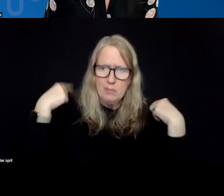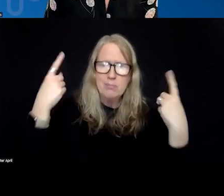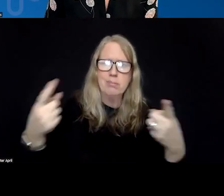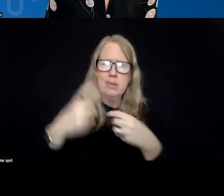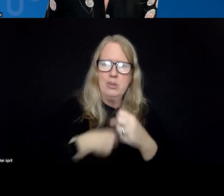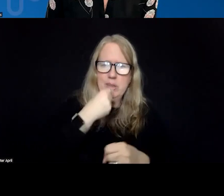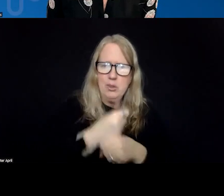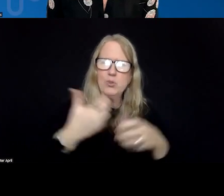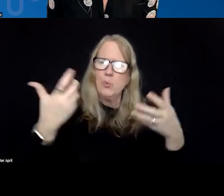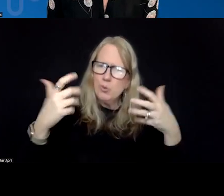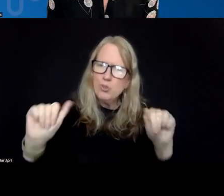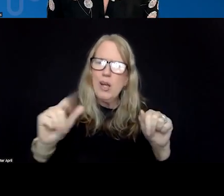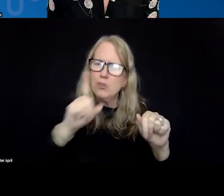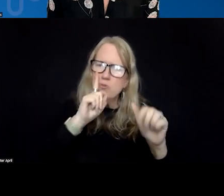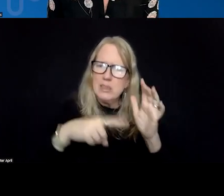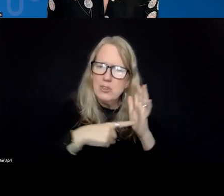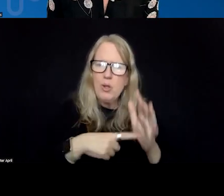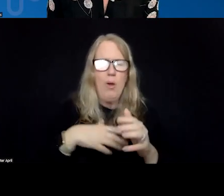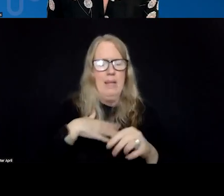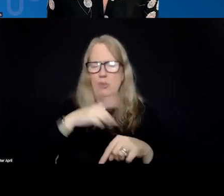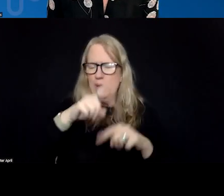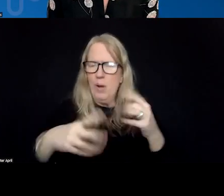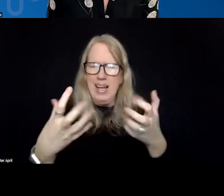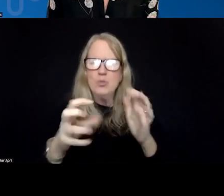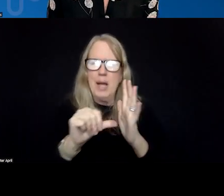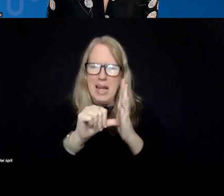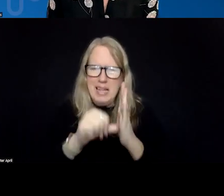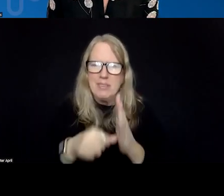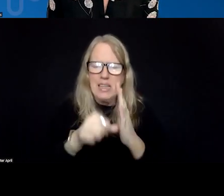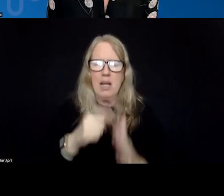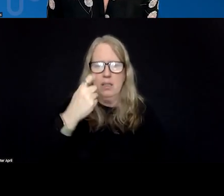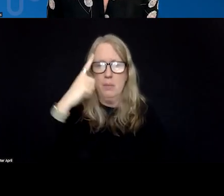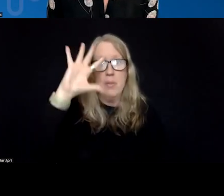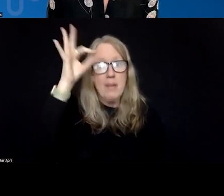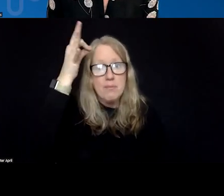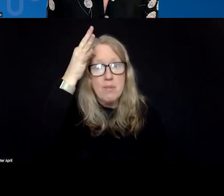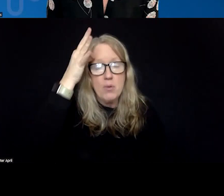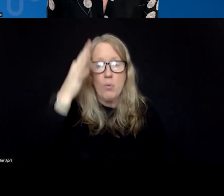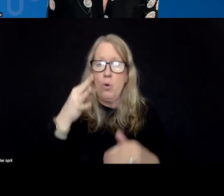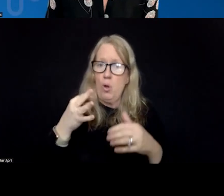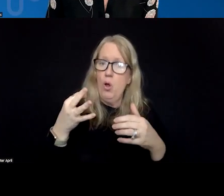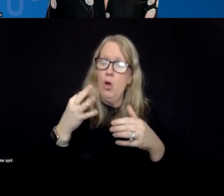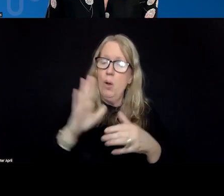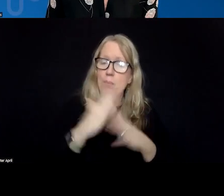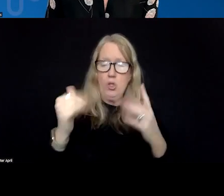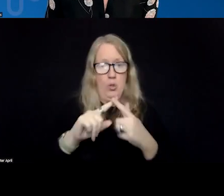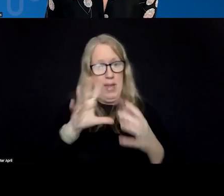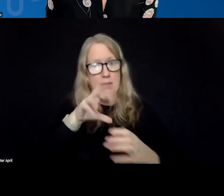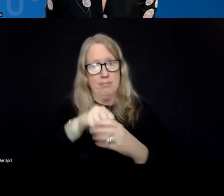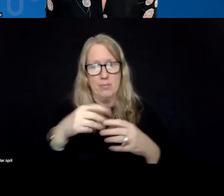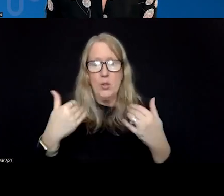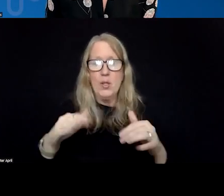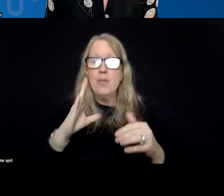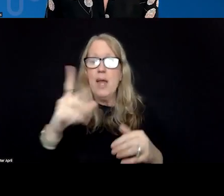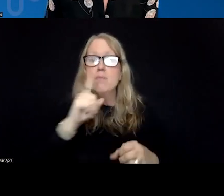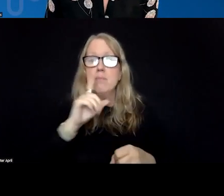turn the tide on that. And I can't emphasize enough that I think that the federal partners that are coming to the table around this issue offer the greatest